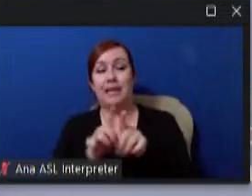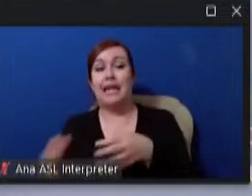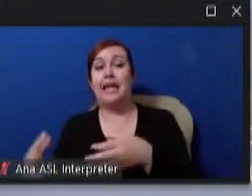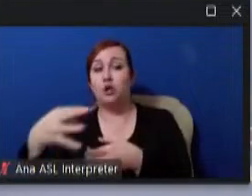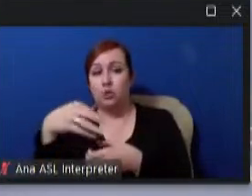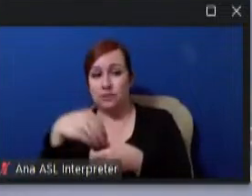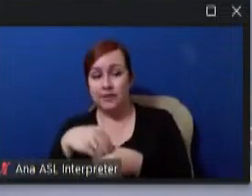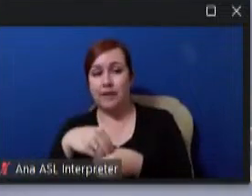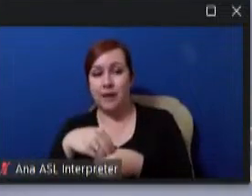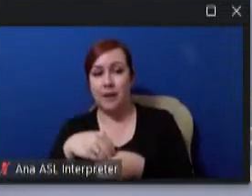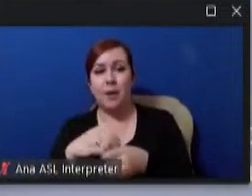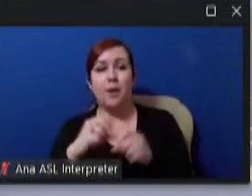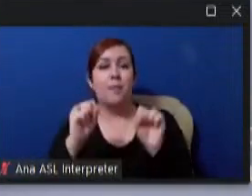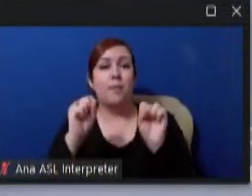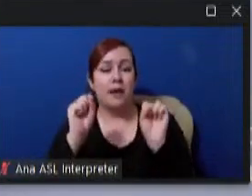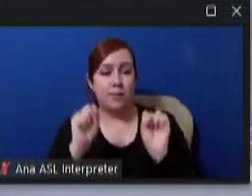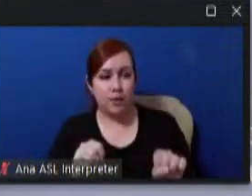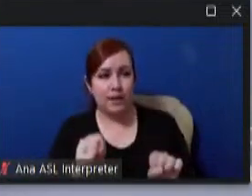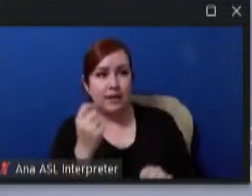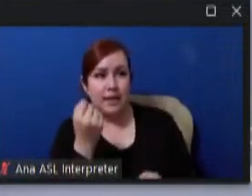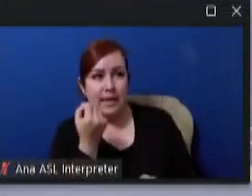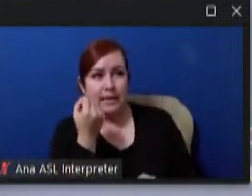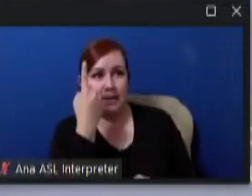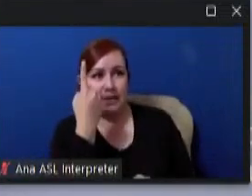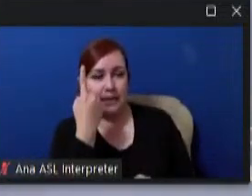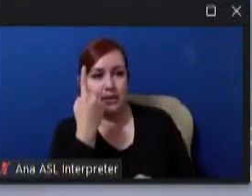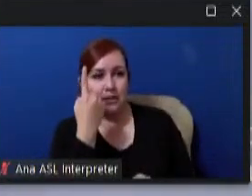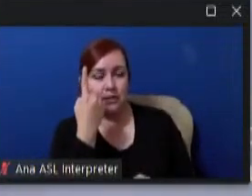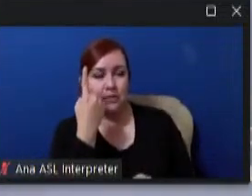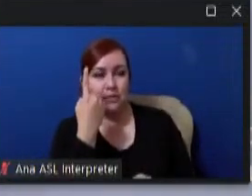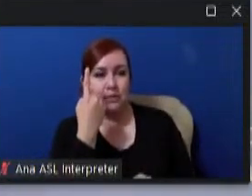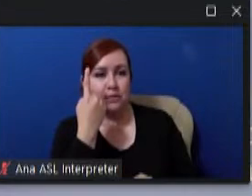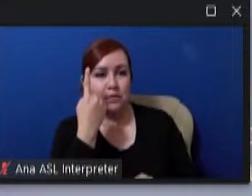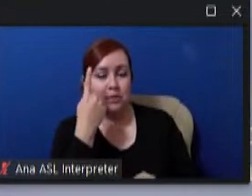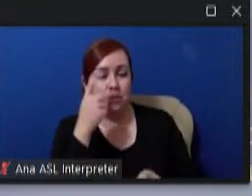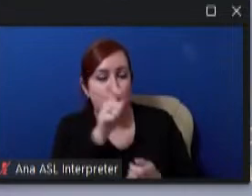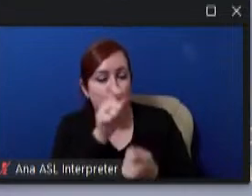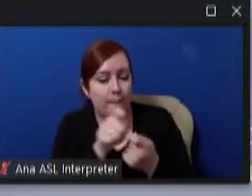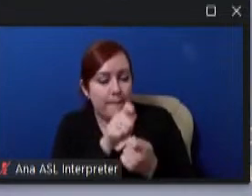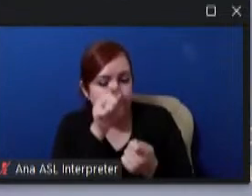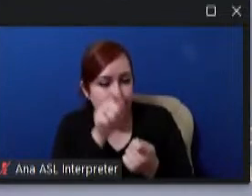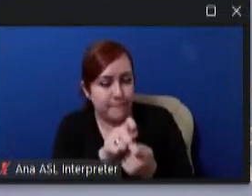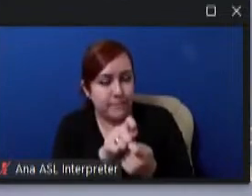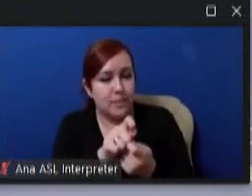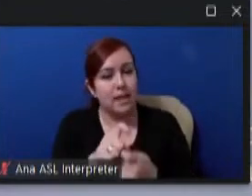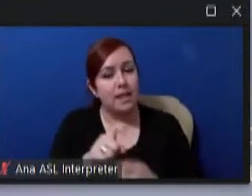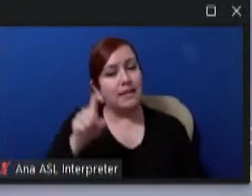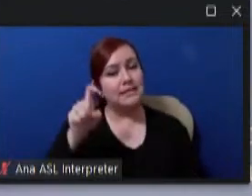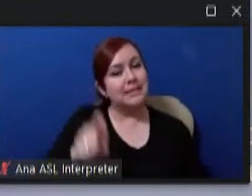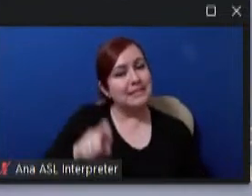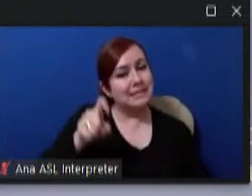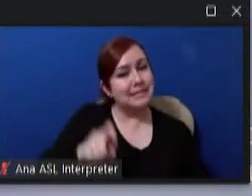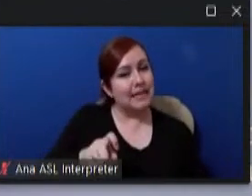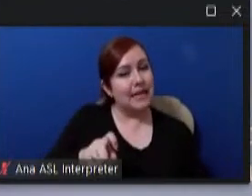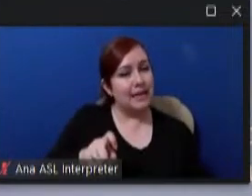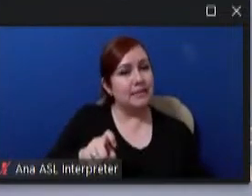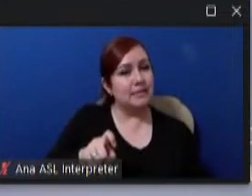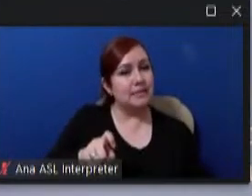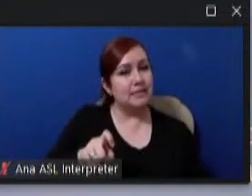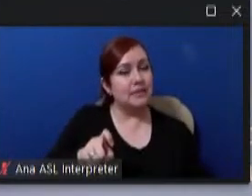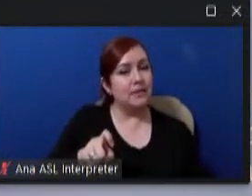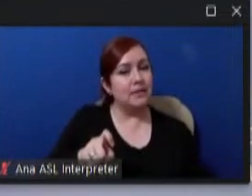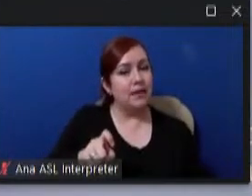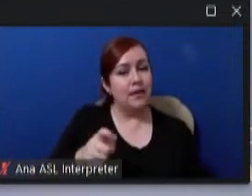And also inclusive comprehensive sex education to take into account the